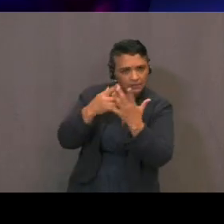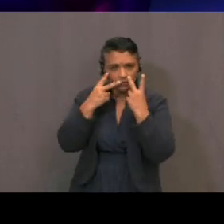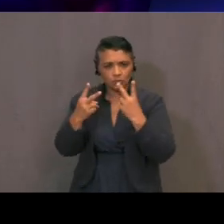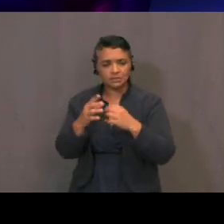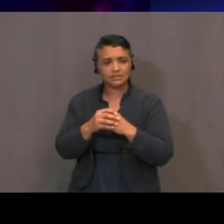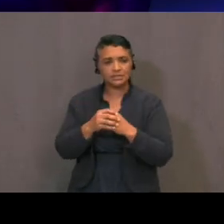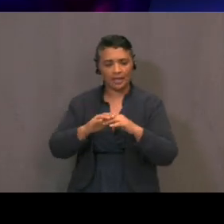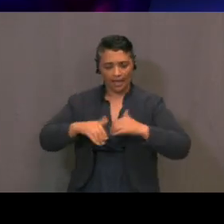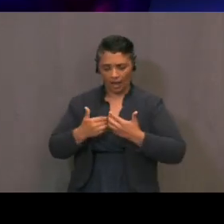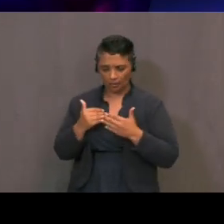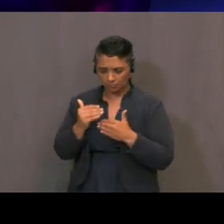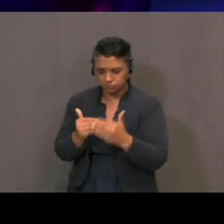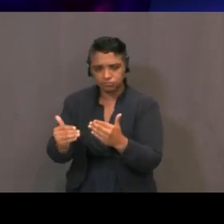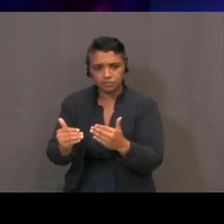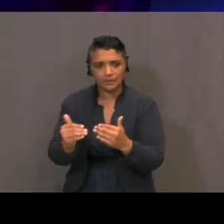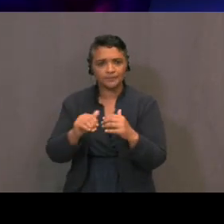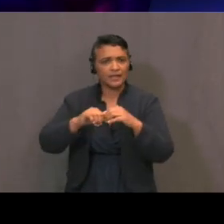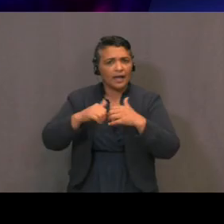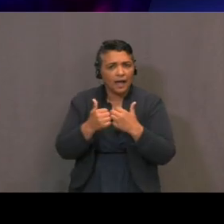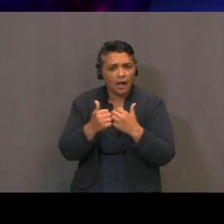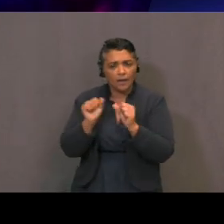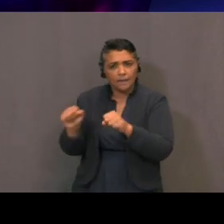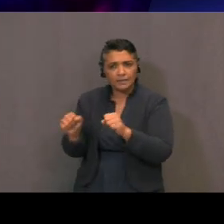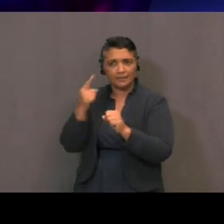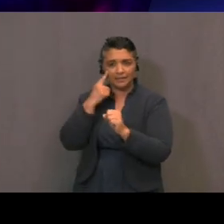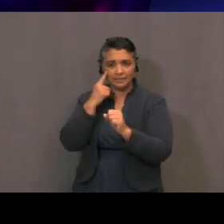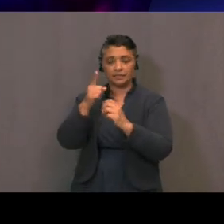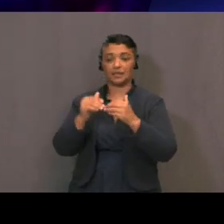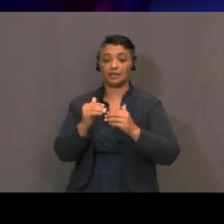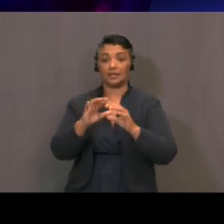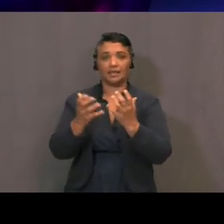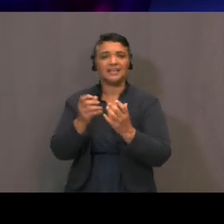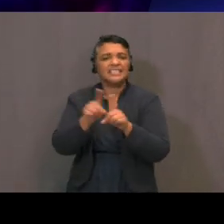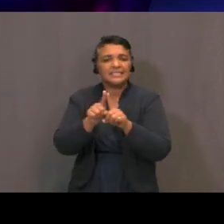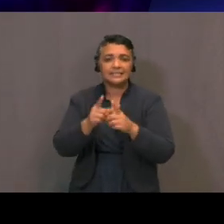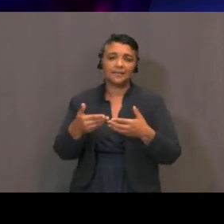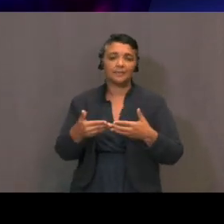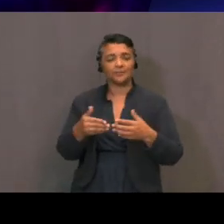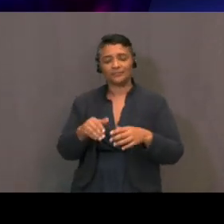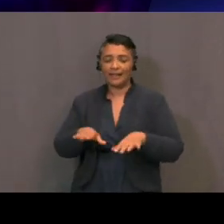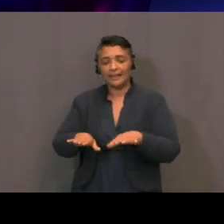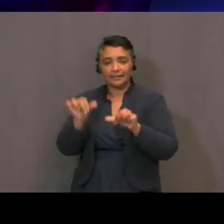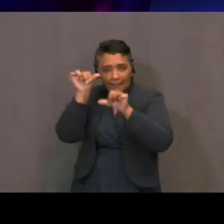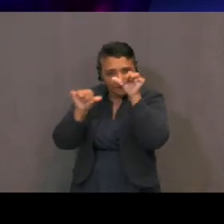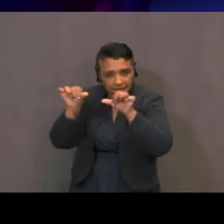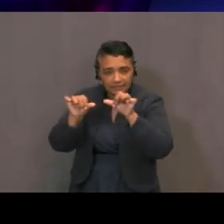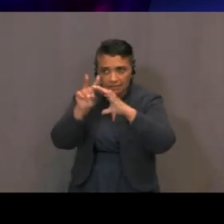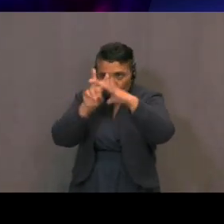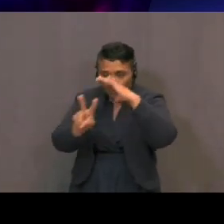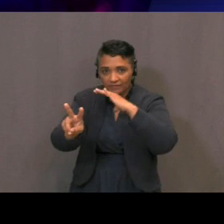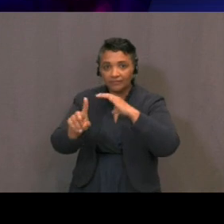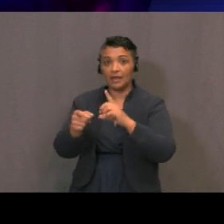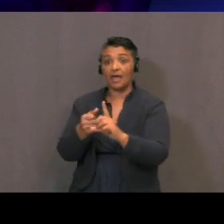babies do, to figure out the consequences in the real world, like little physicists that try to predict what's going to happen if I do